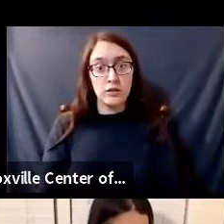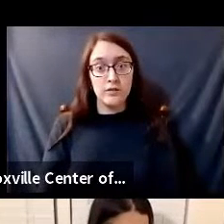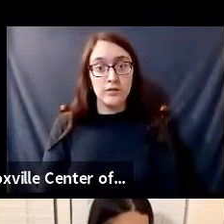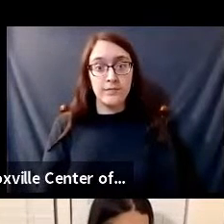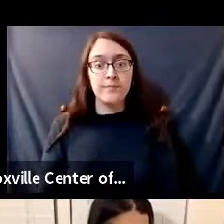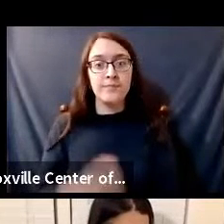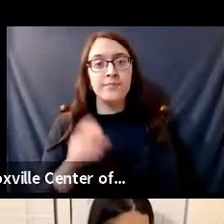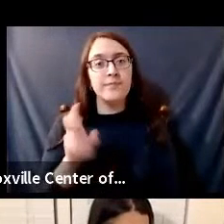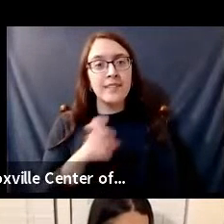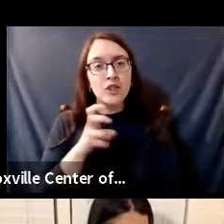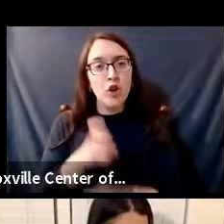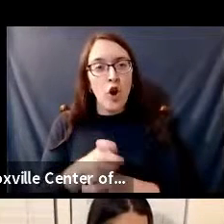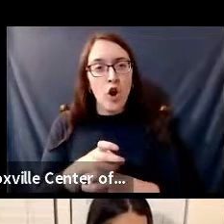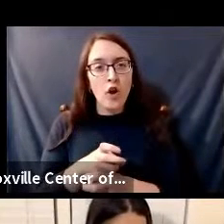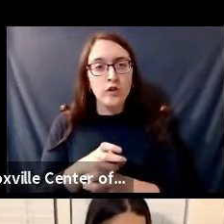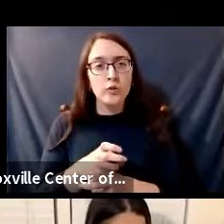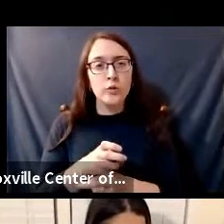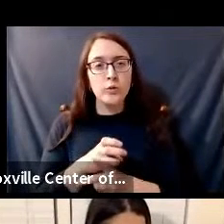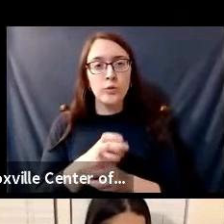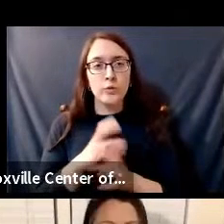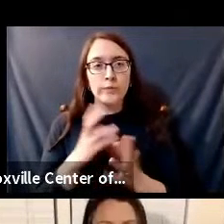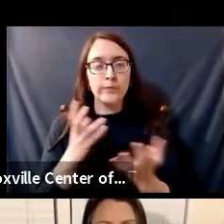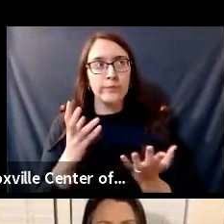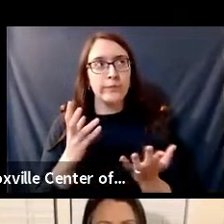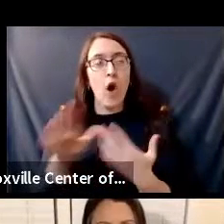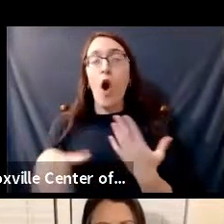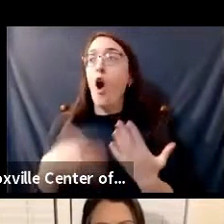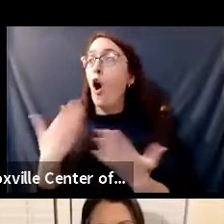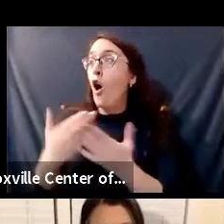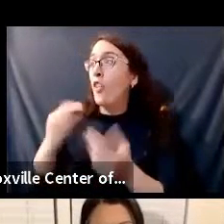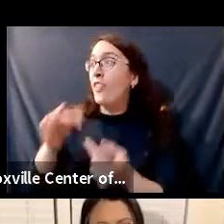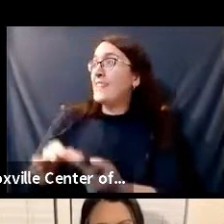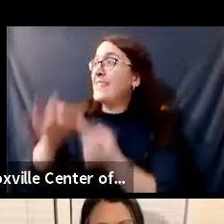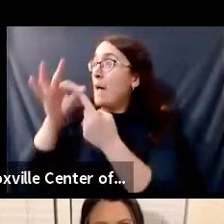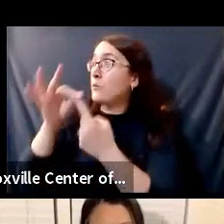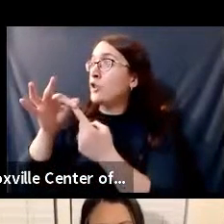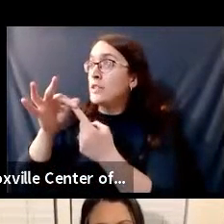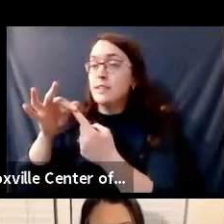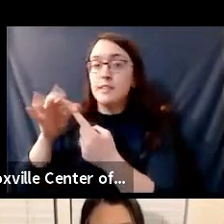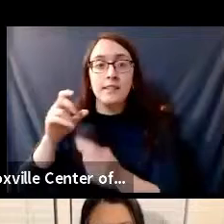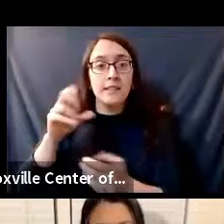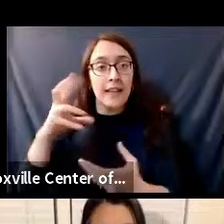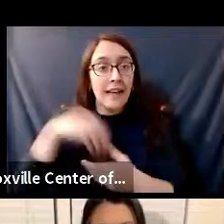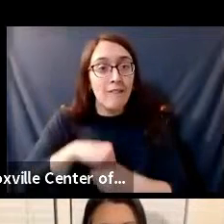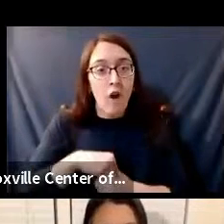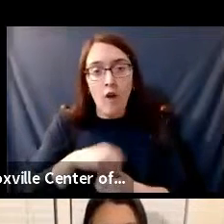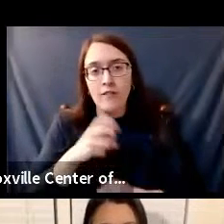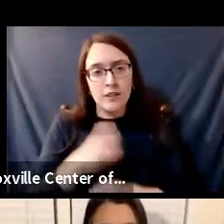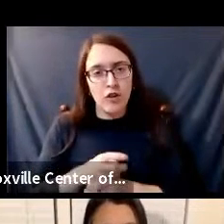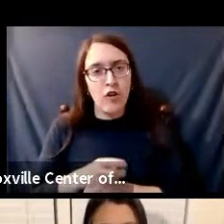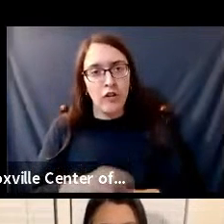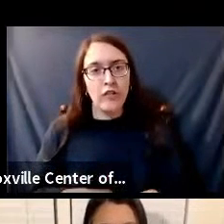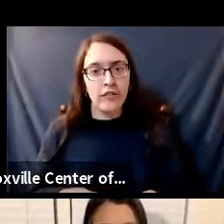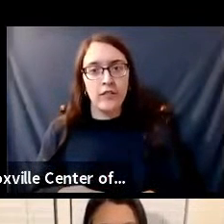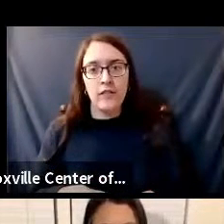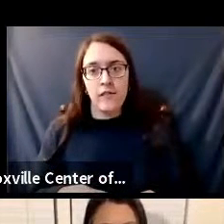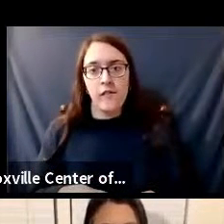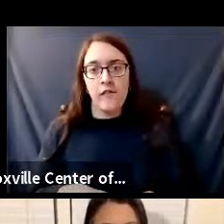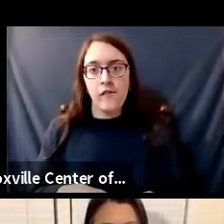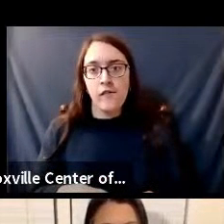It's hard to capture all of the exceptions when you do these kind of things. So, I'm sorry.